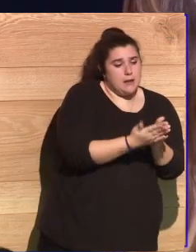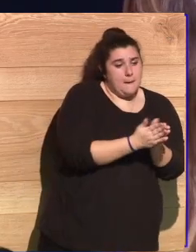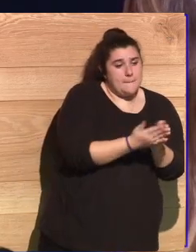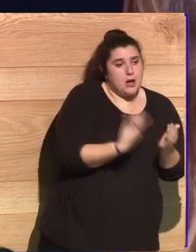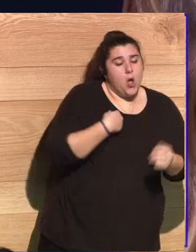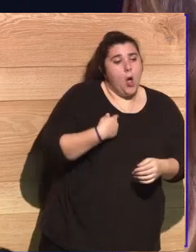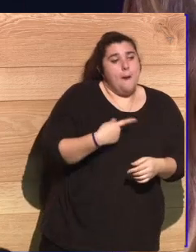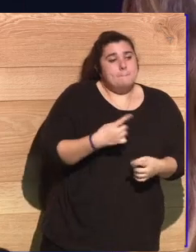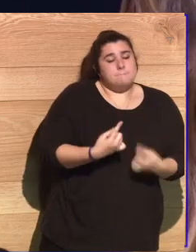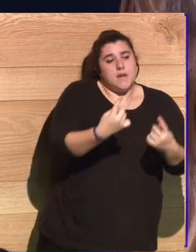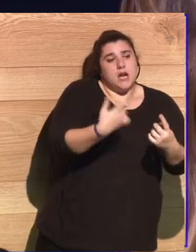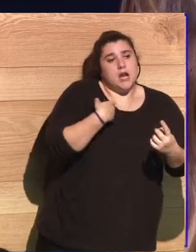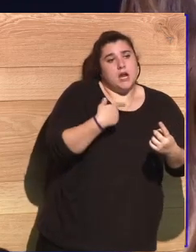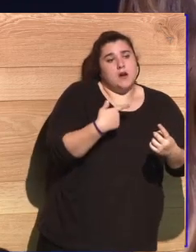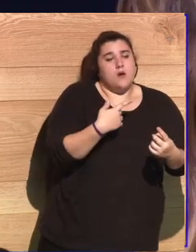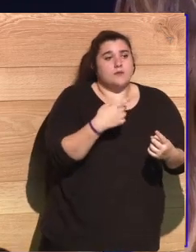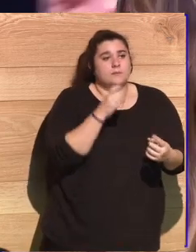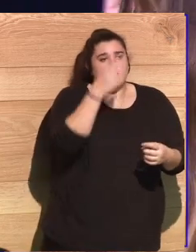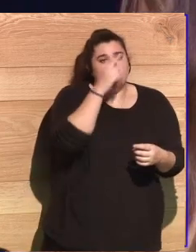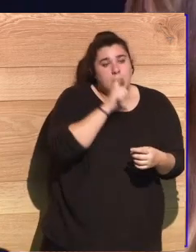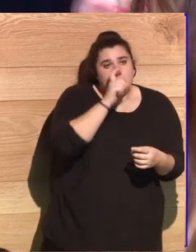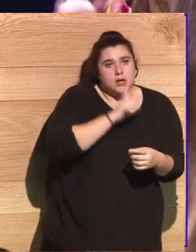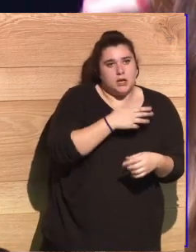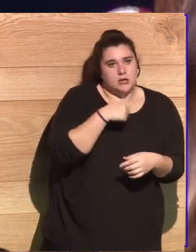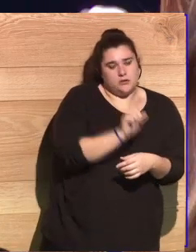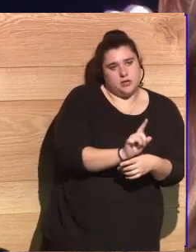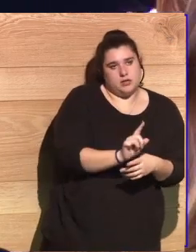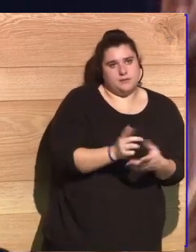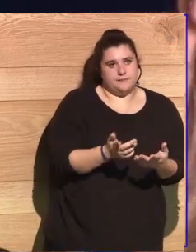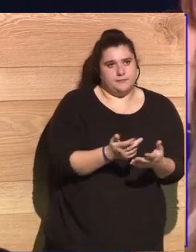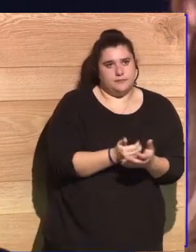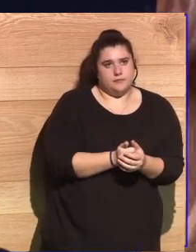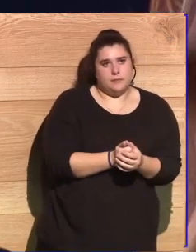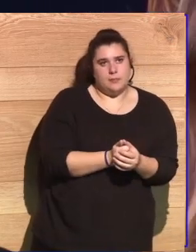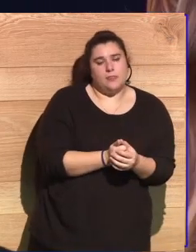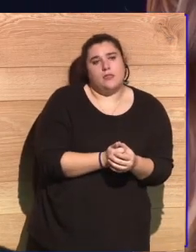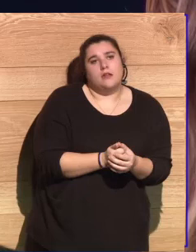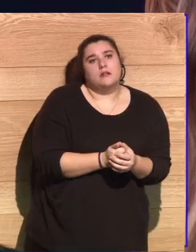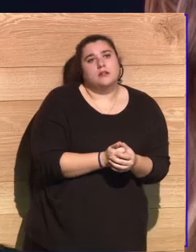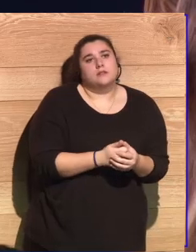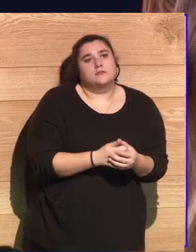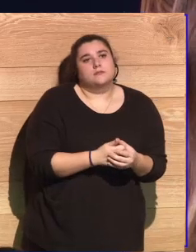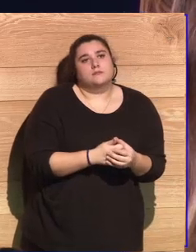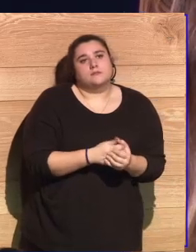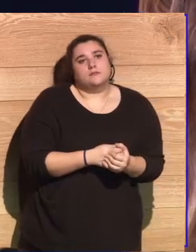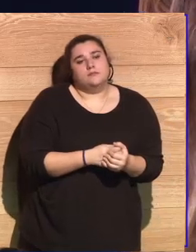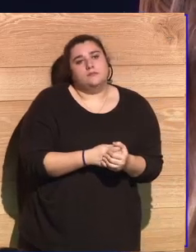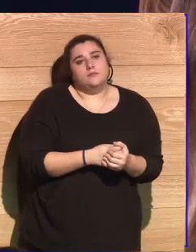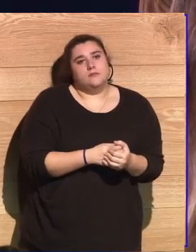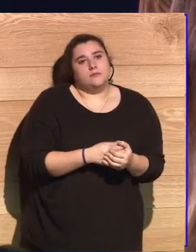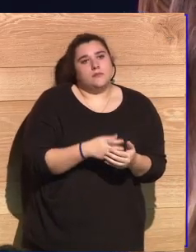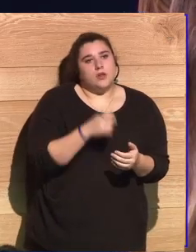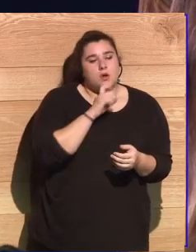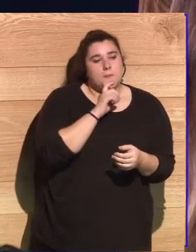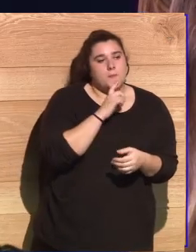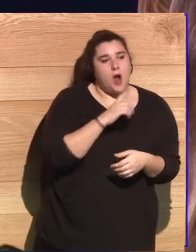novel. Well, time went by and I kept on, you know what John Lennon says, life is what happens while you're